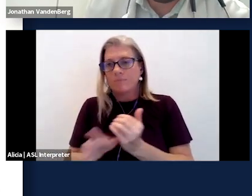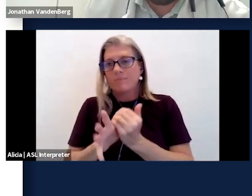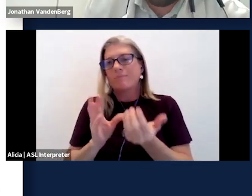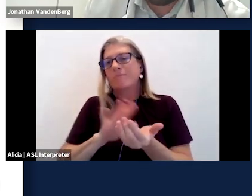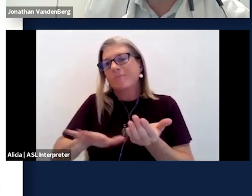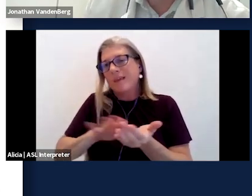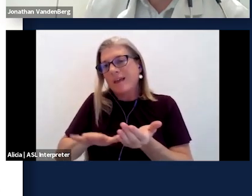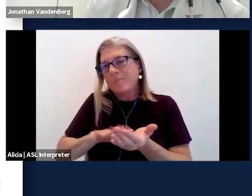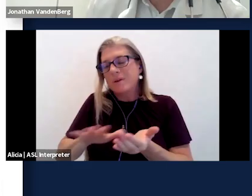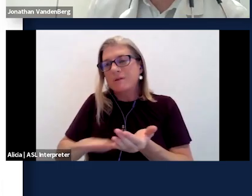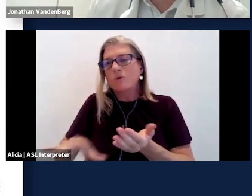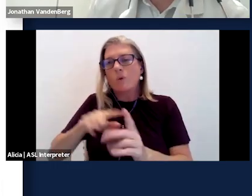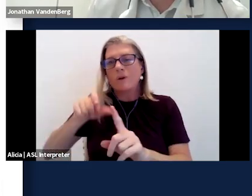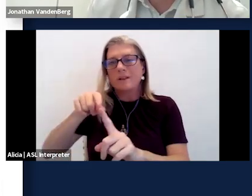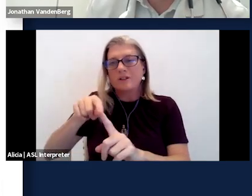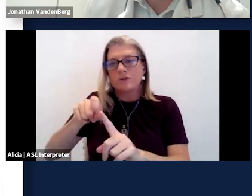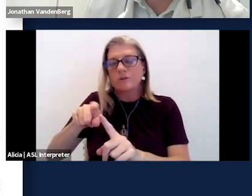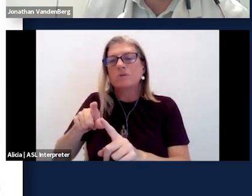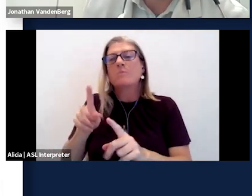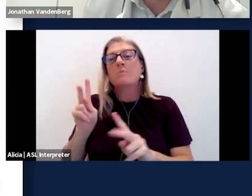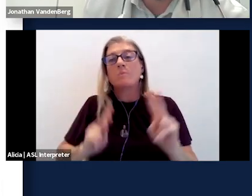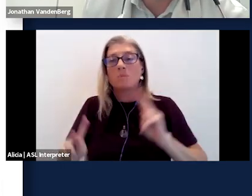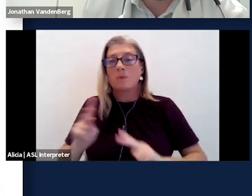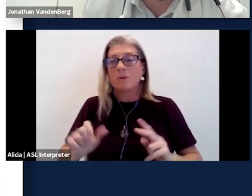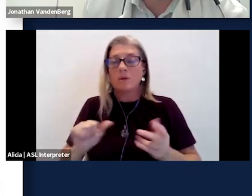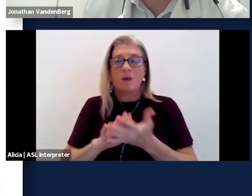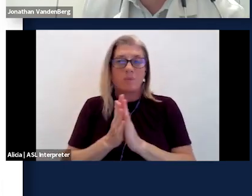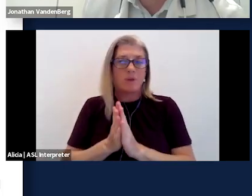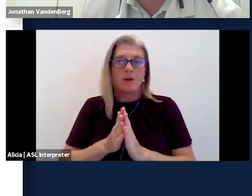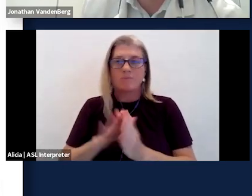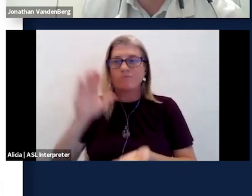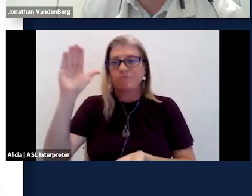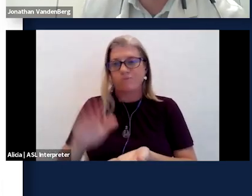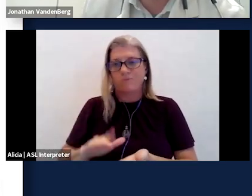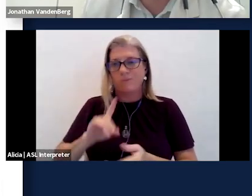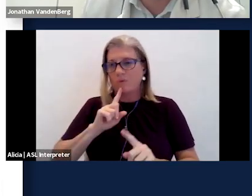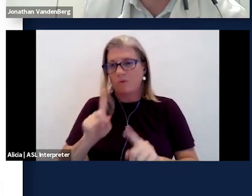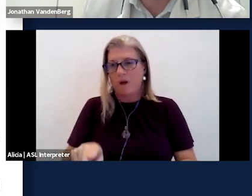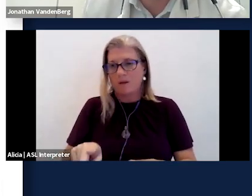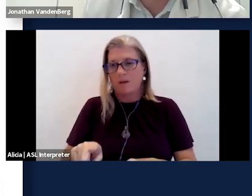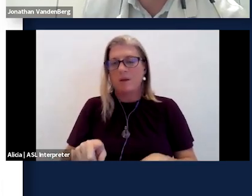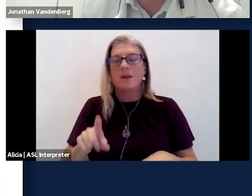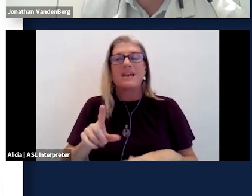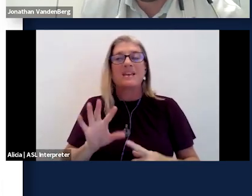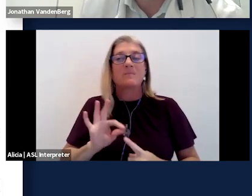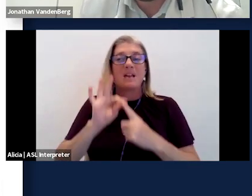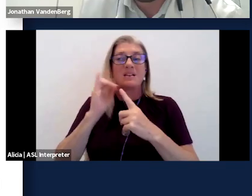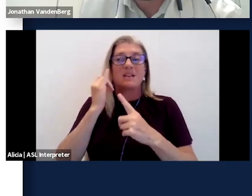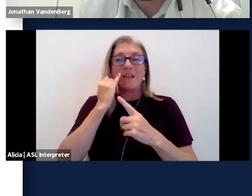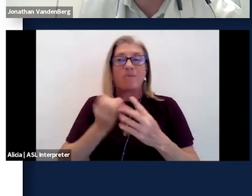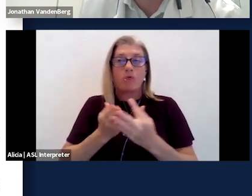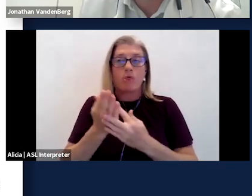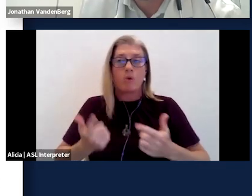or digital stimulation. People just become less responsive, especially if they've gone through life with more